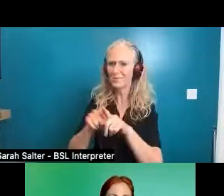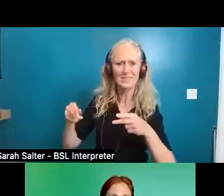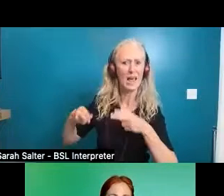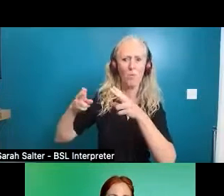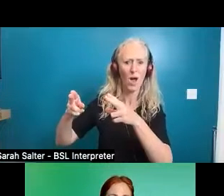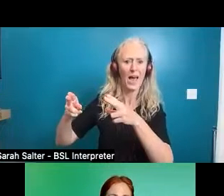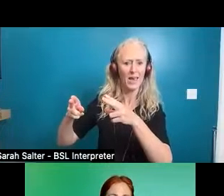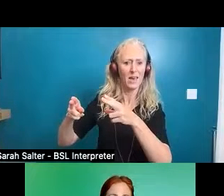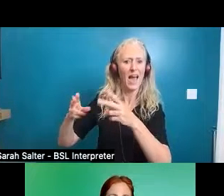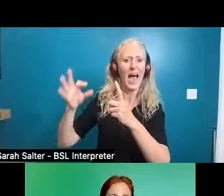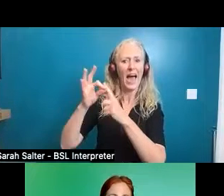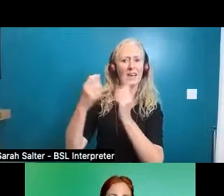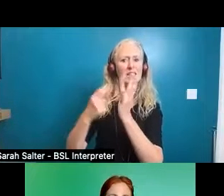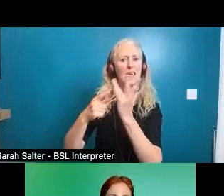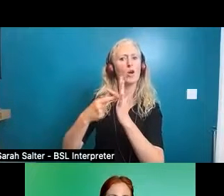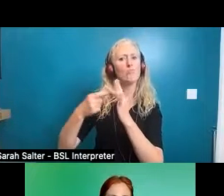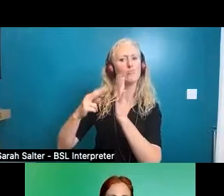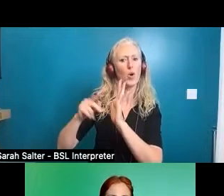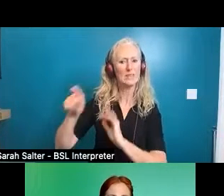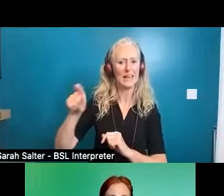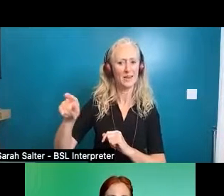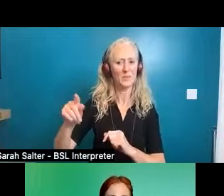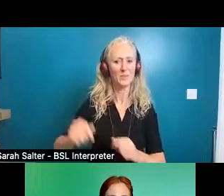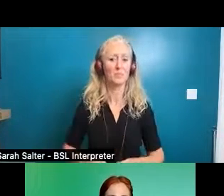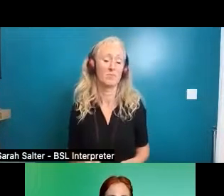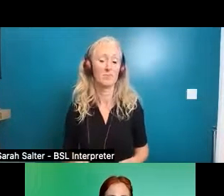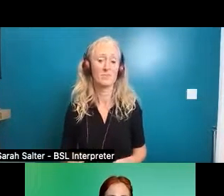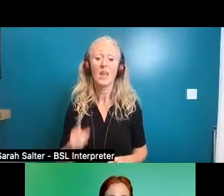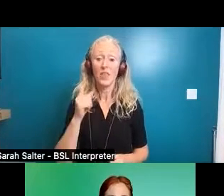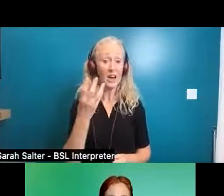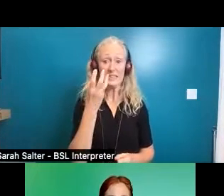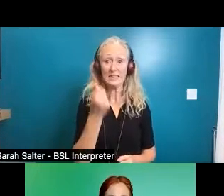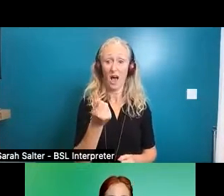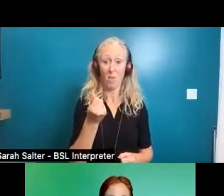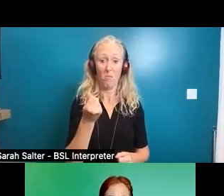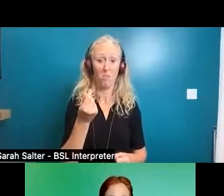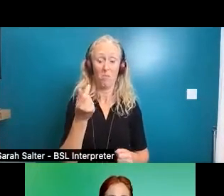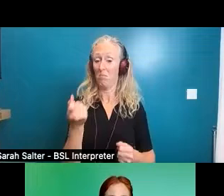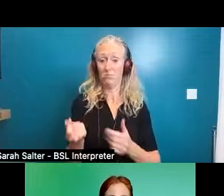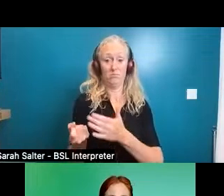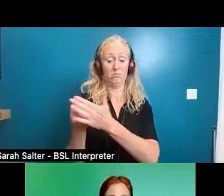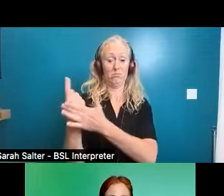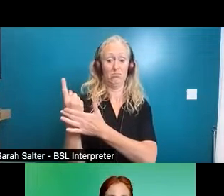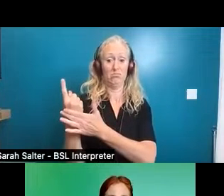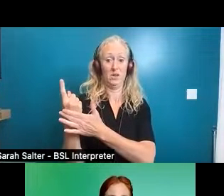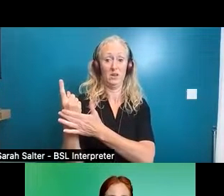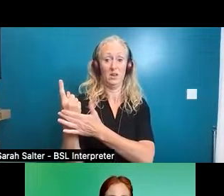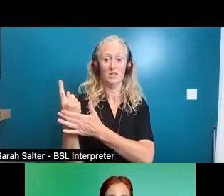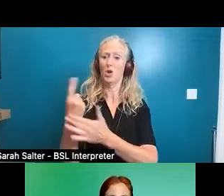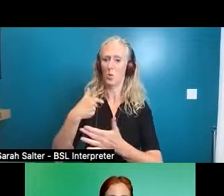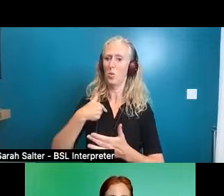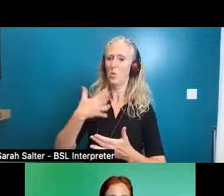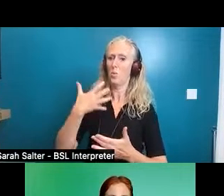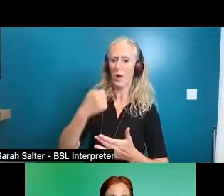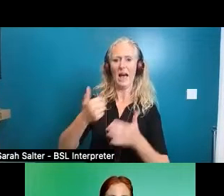genes that we know, and that kind of fits in, but there are some others that don't seem to fit in at all to the Usher